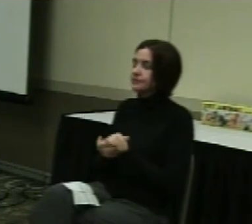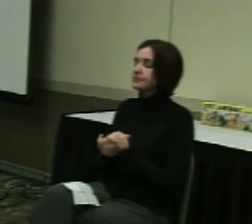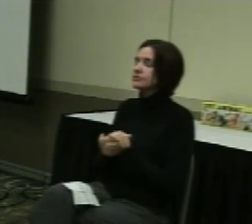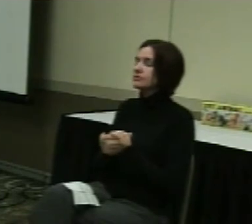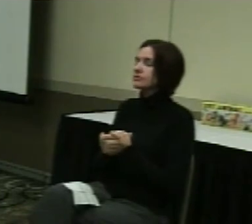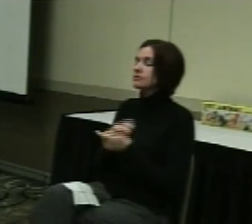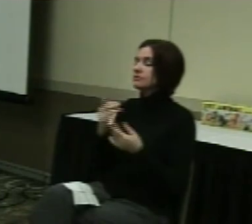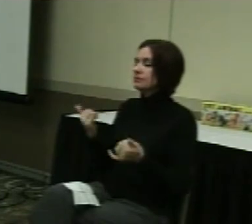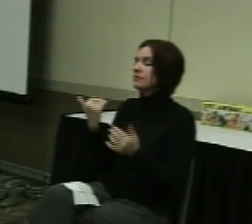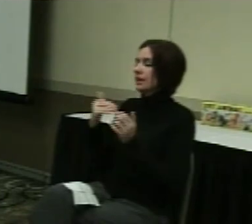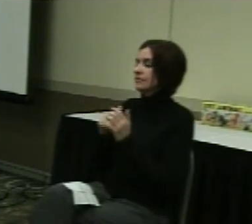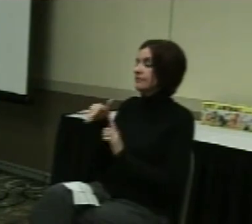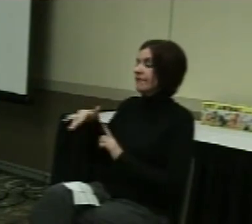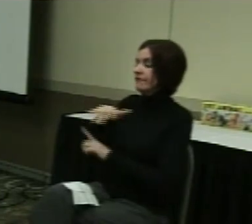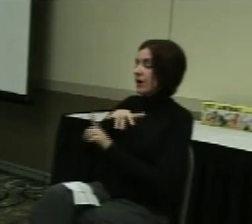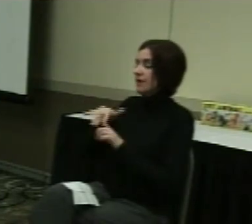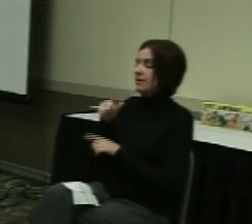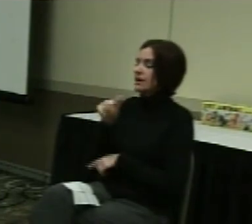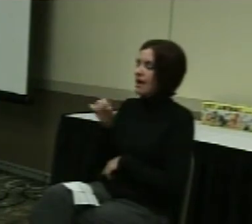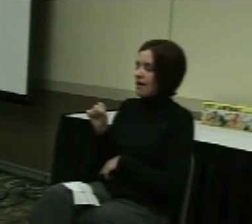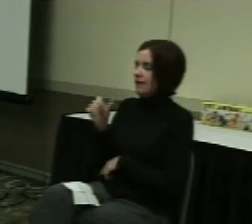antecedent.